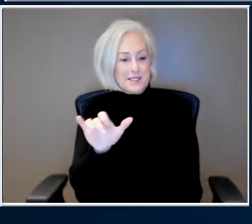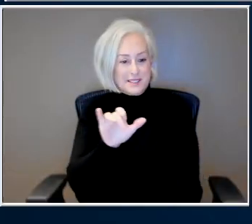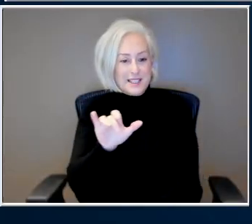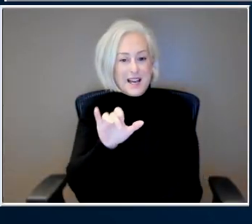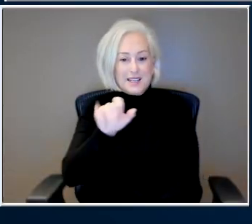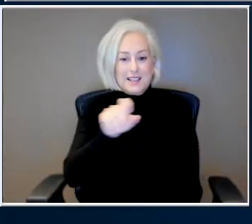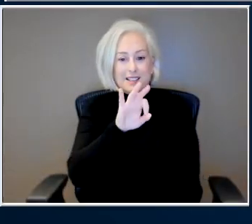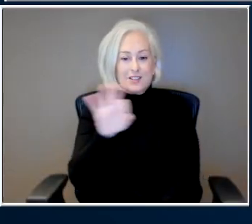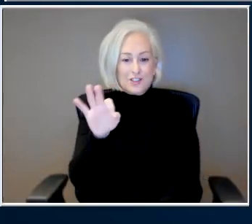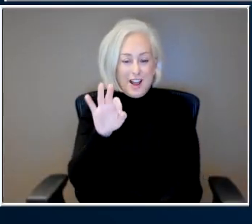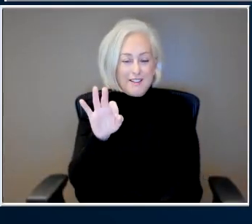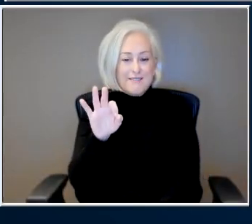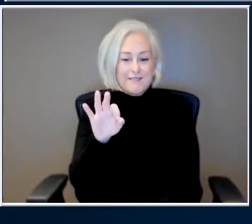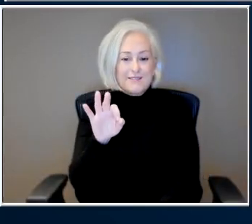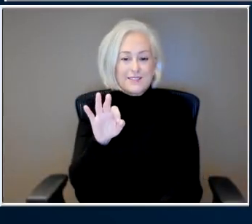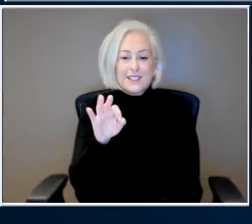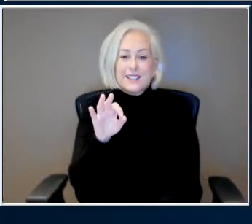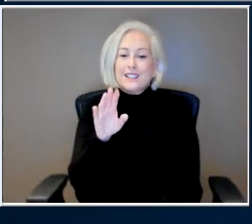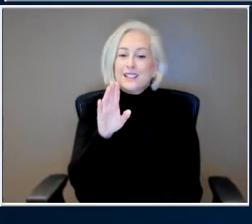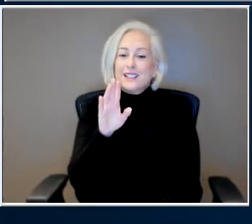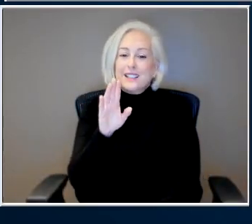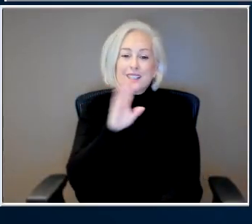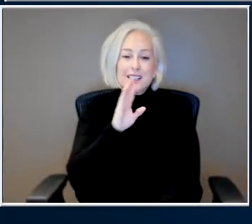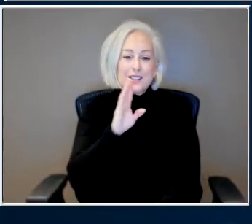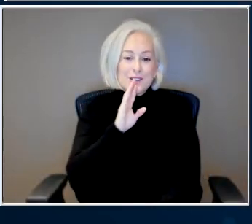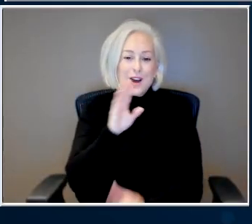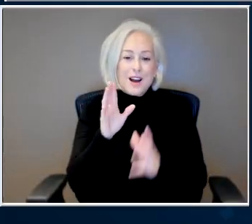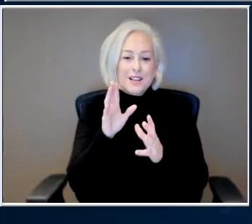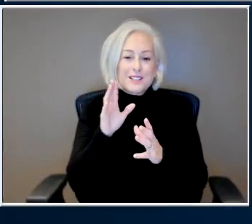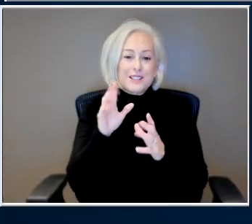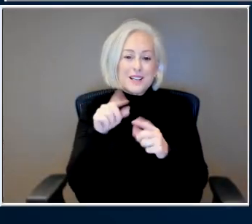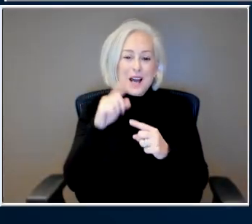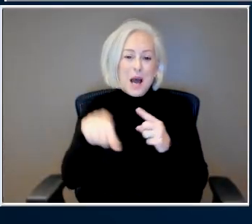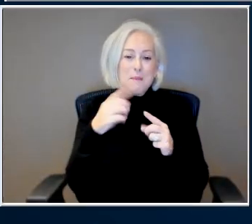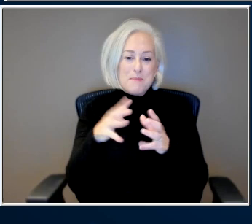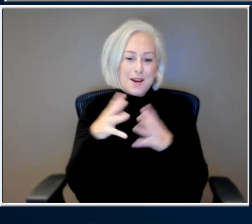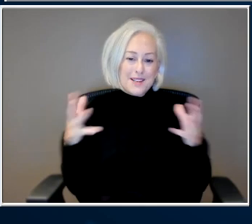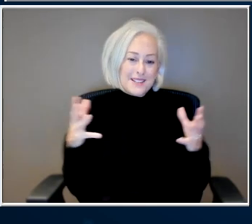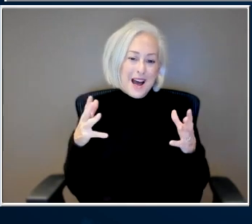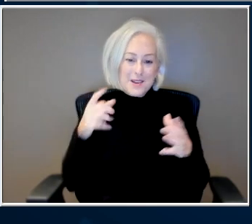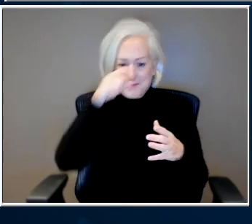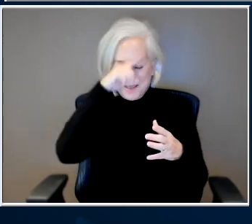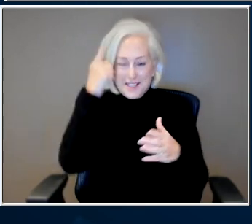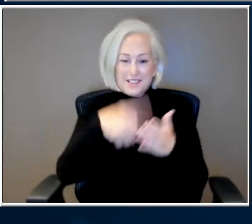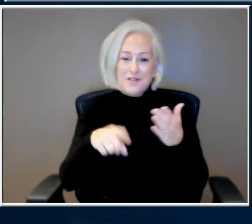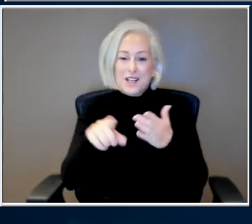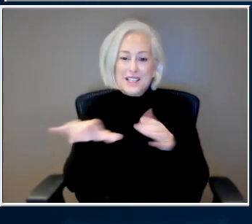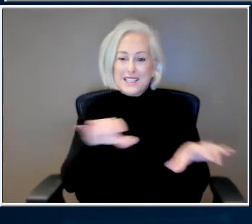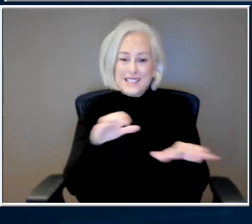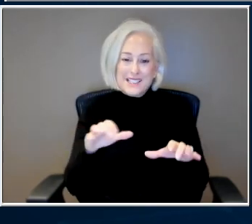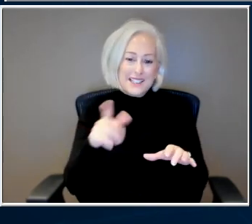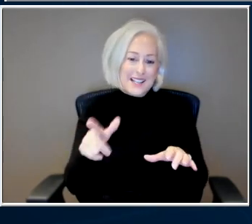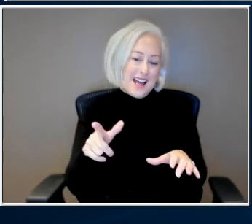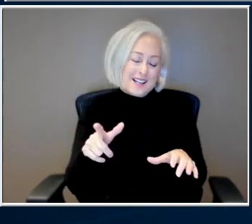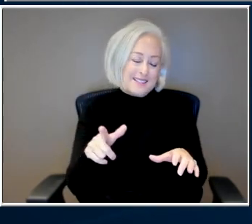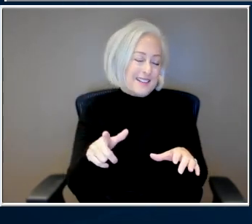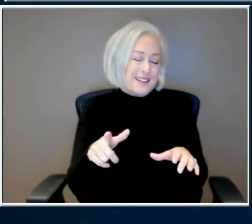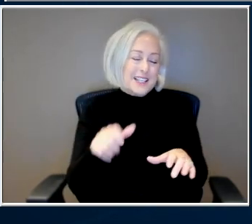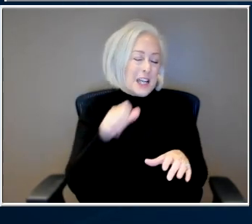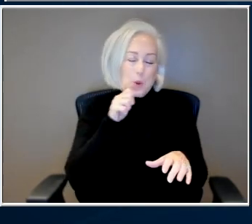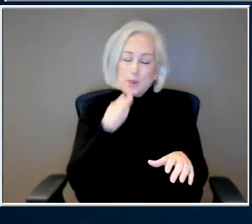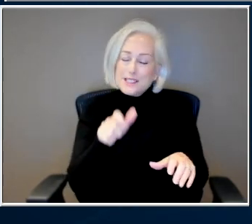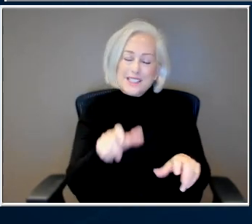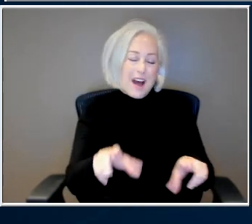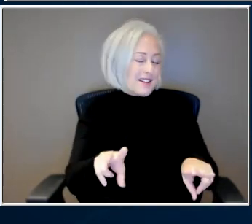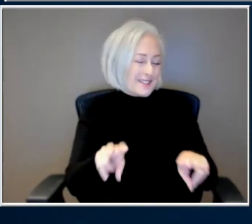he's talked about in this house more than he could ever imagine because of what he did and his selflessness. That's